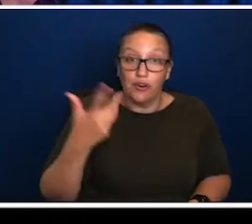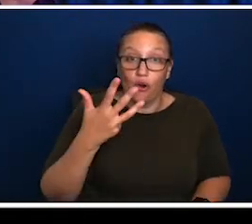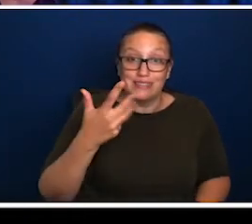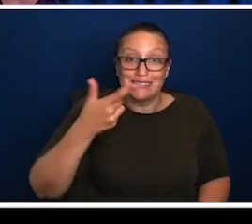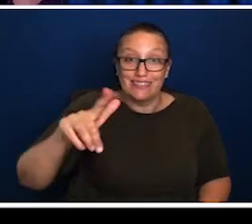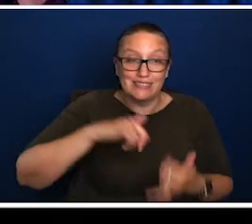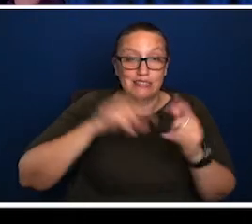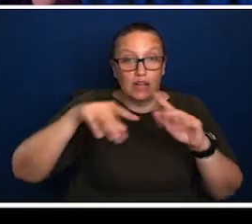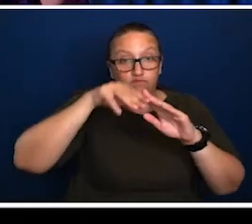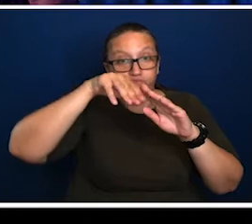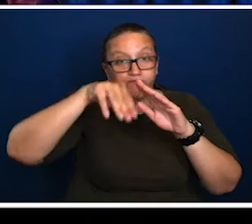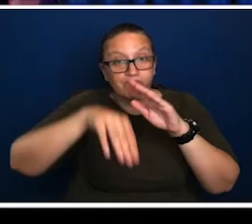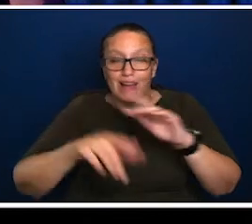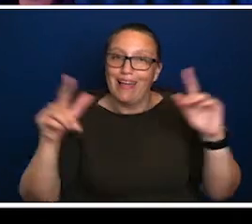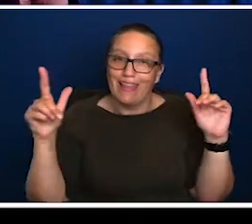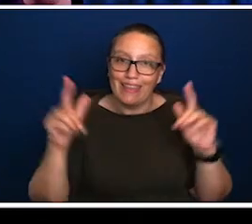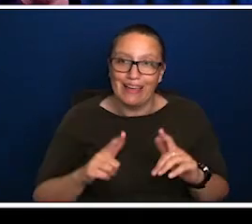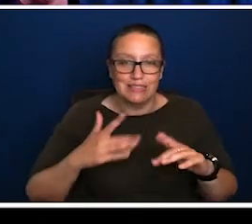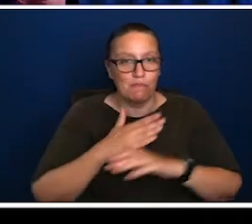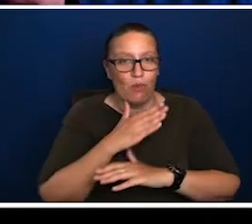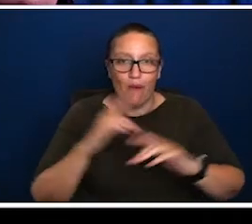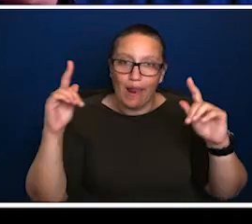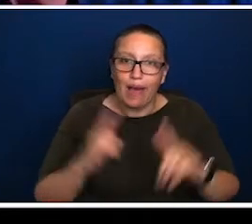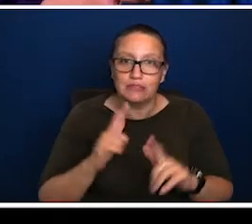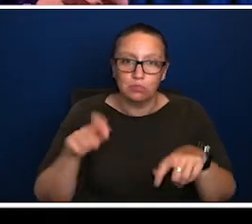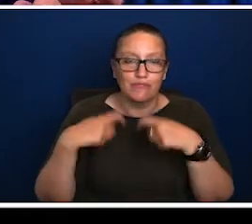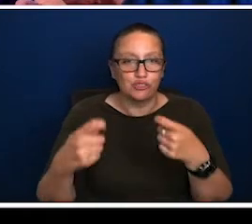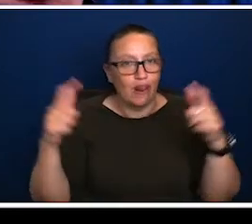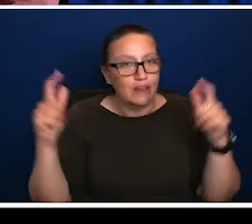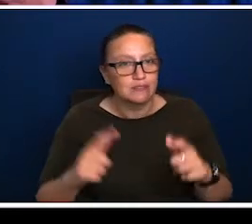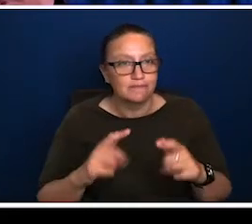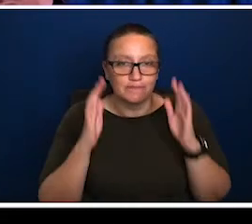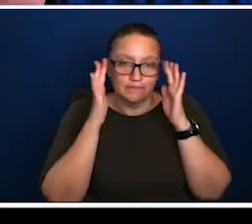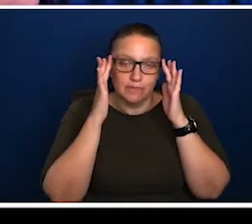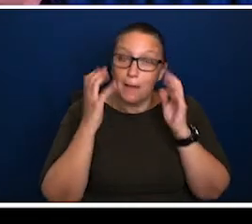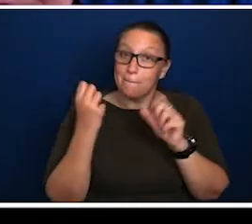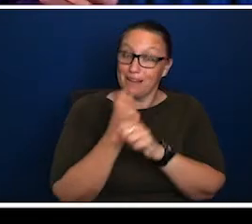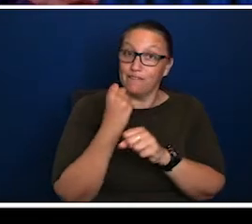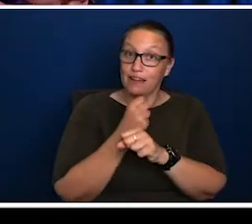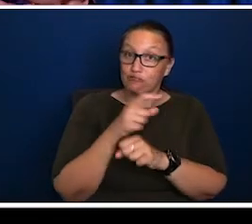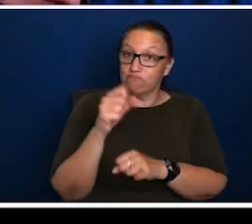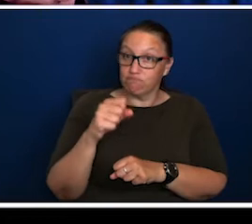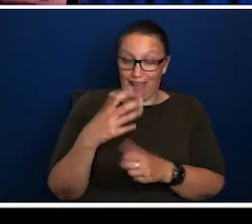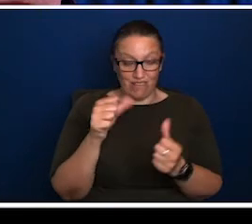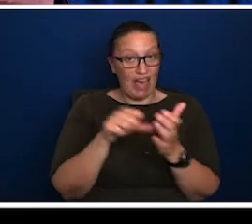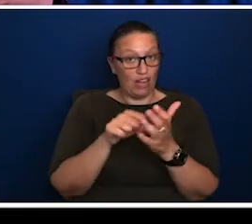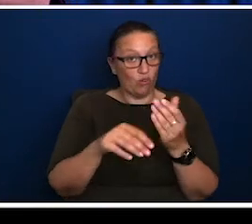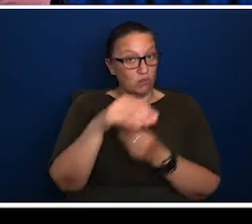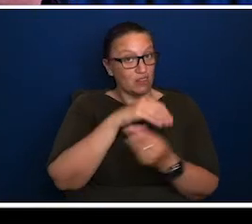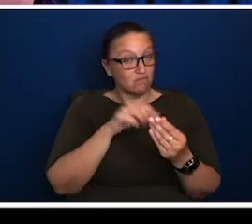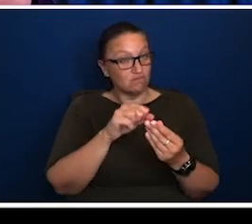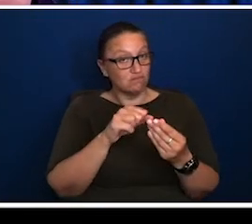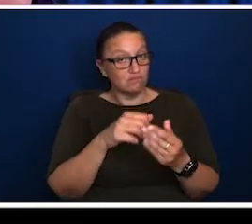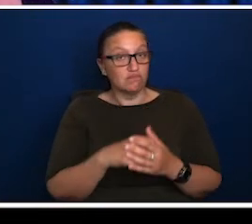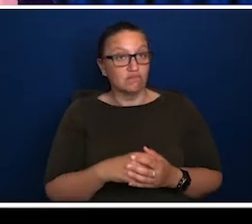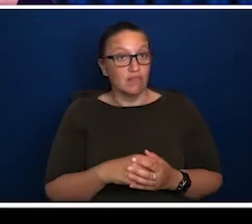onwards. Manufacturing was always larger in terms of its economic contribution, you know, what it creates, than the